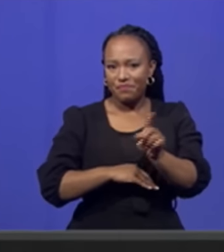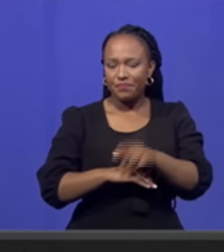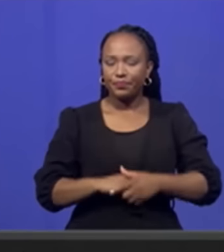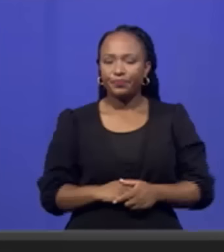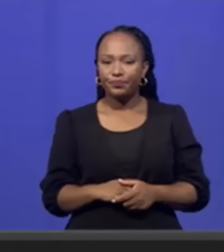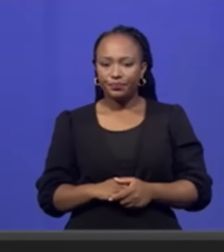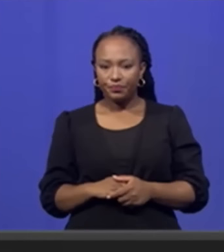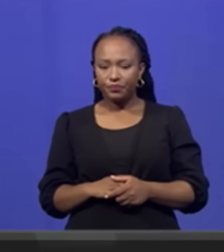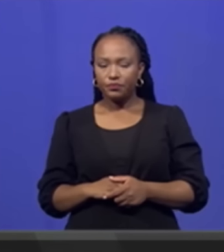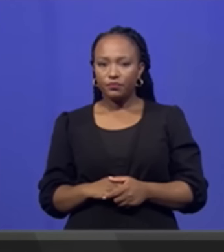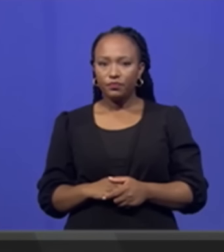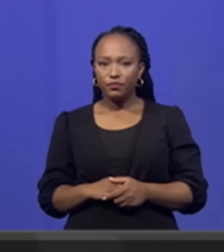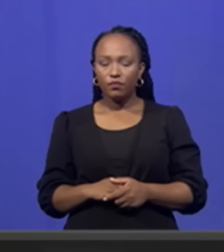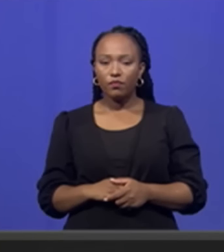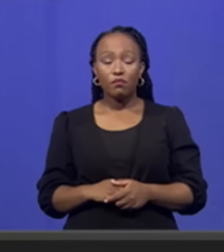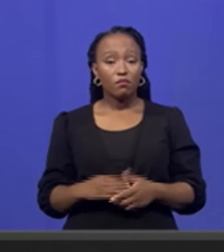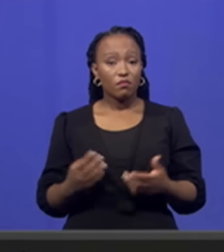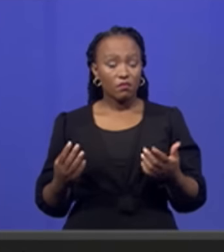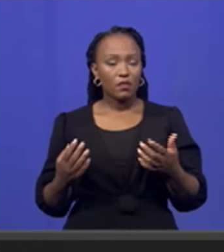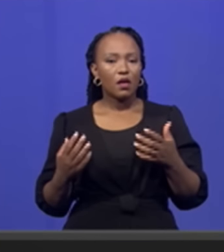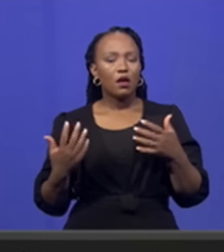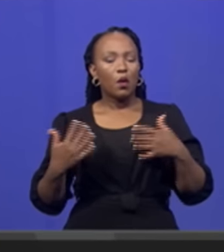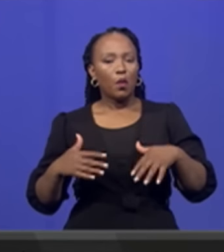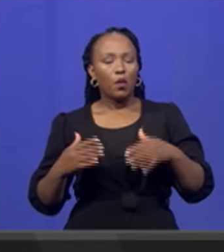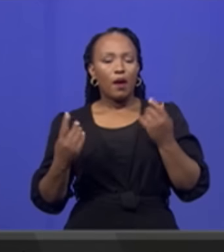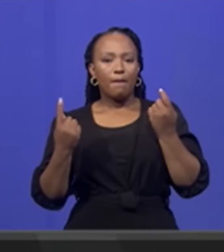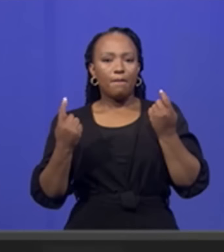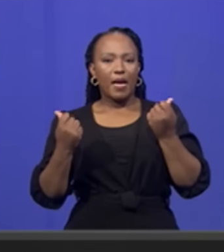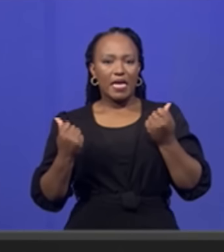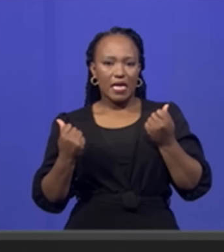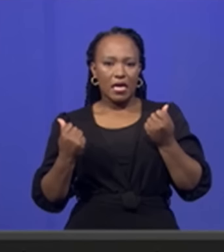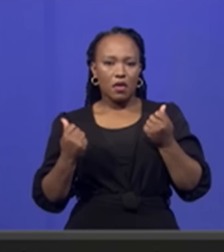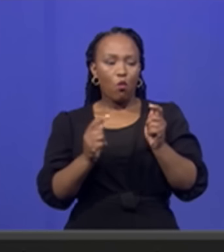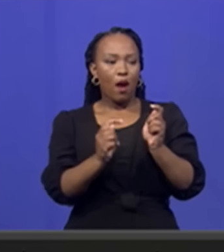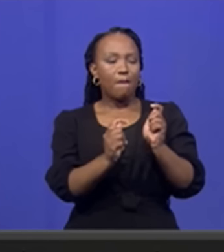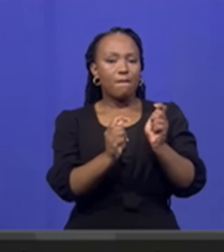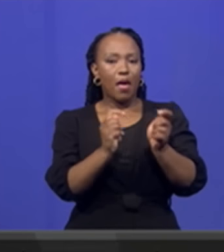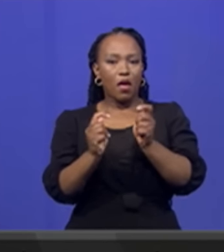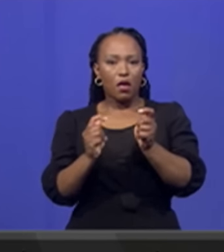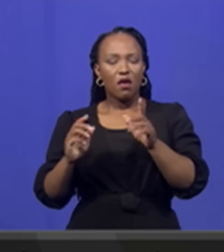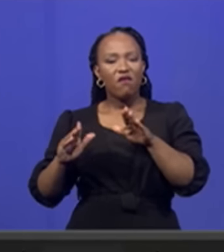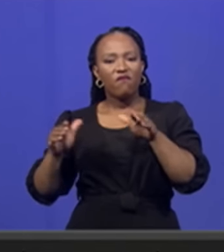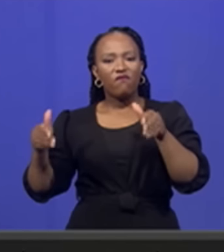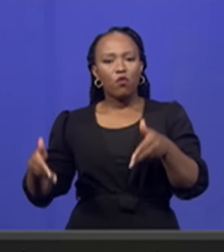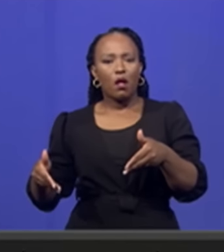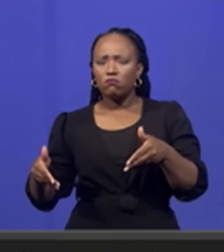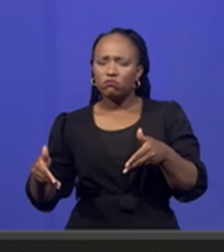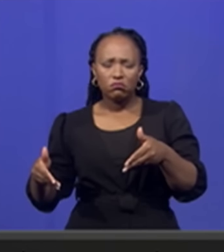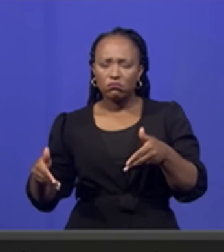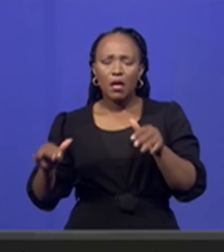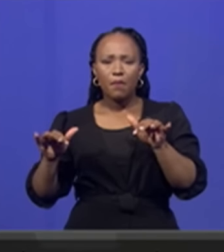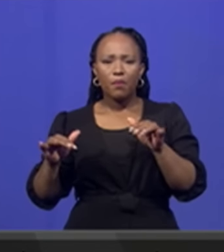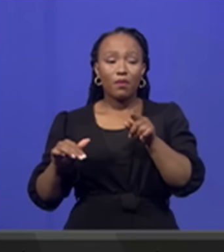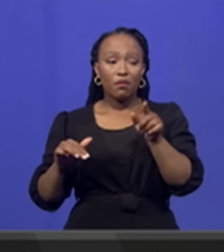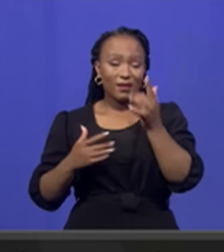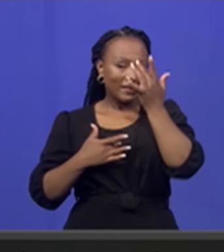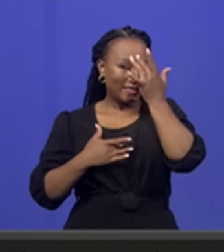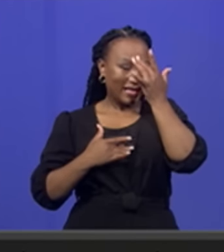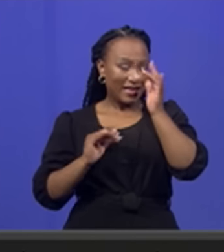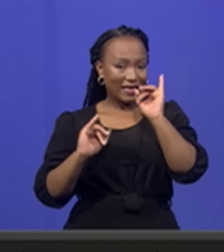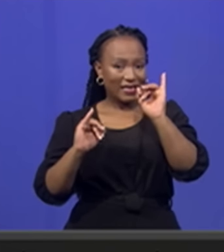Dipalopalo di senola rekotsi e kgolo ka ho fetisisa ya ditjhelete ha isa le lefu empa ke mahloko a tshwarang batho. Discovery Life e re le